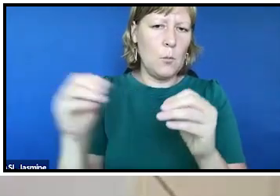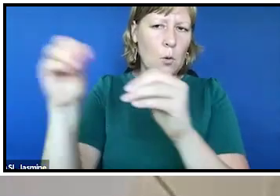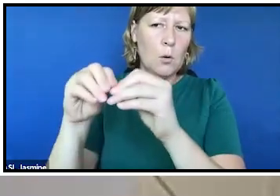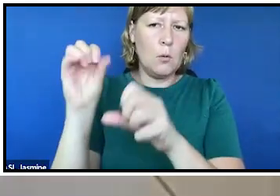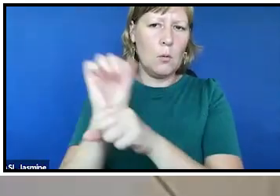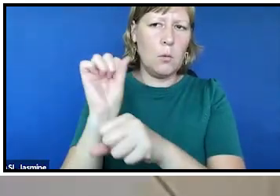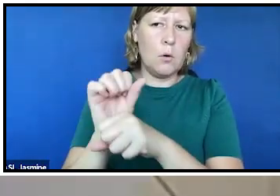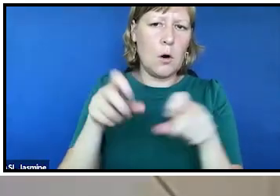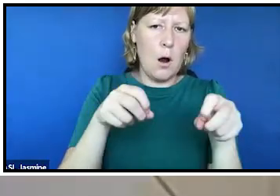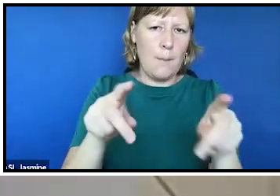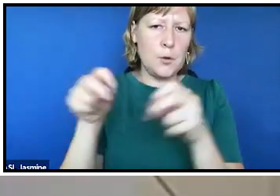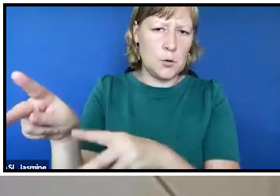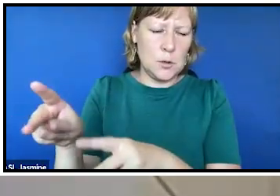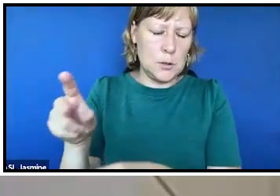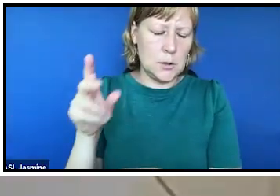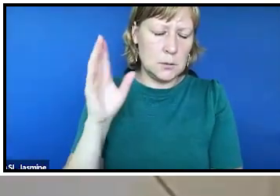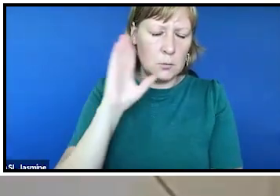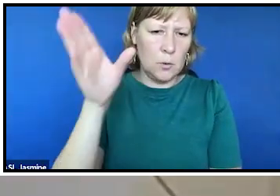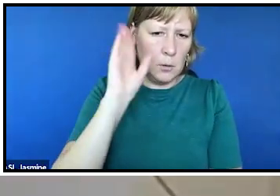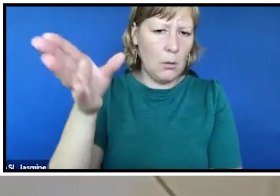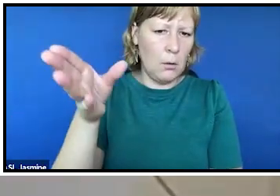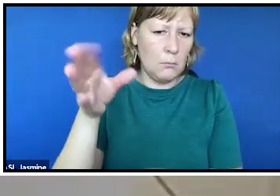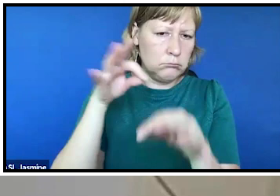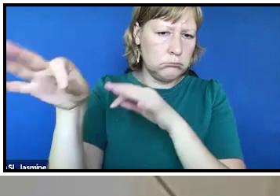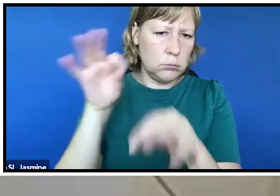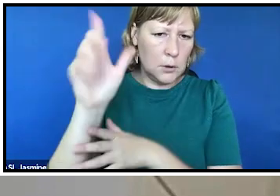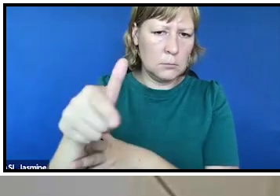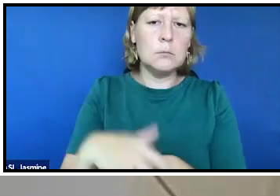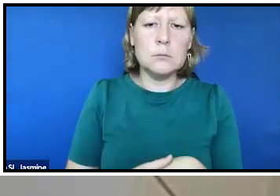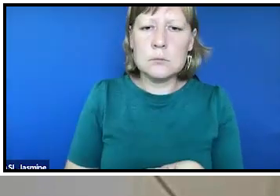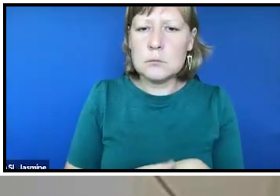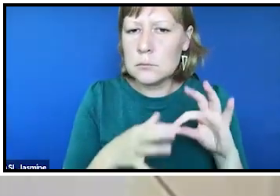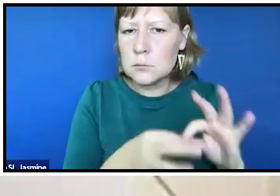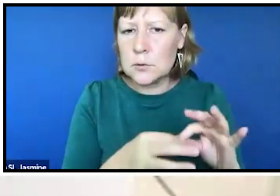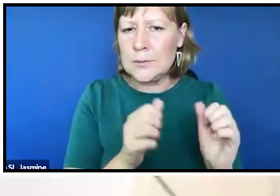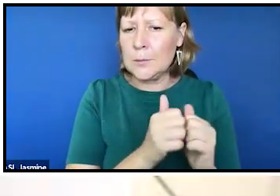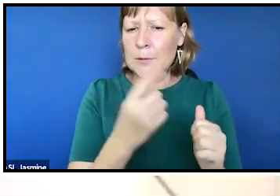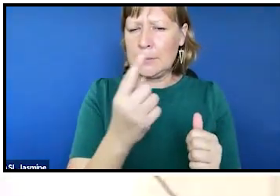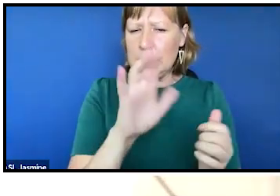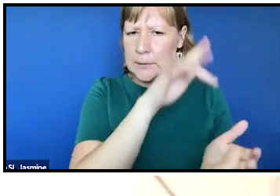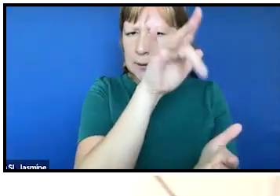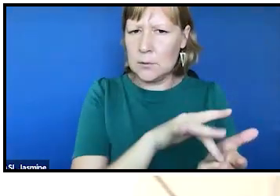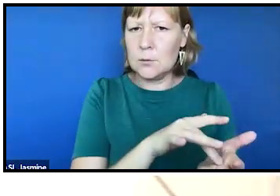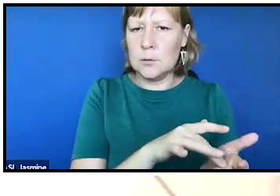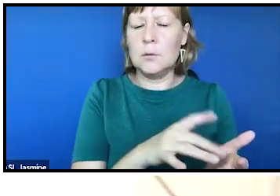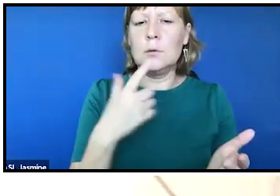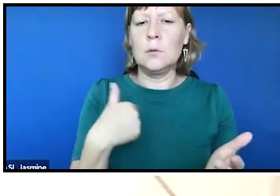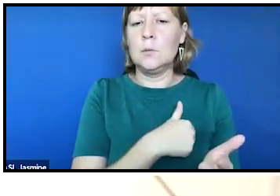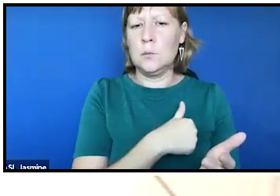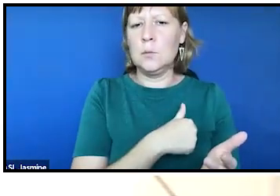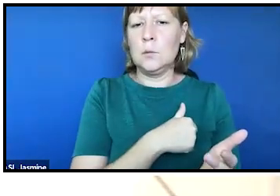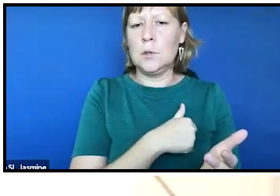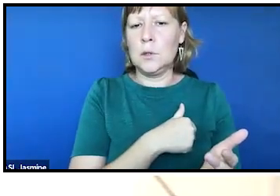you updated. We are also working close with the Sherlock Center and we make allies. So I have been attending some of